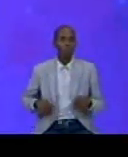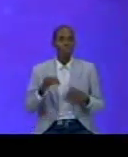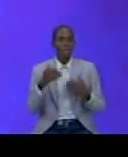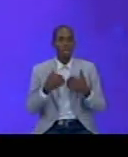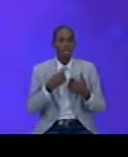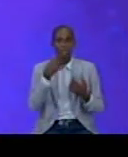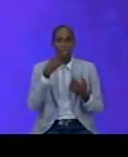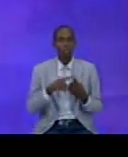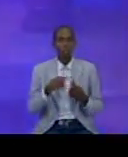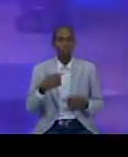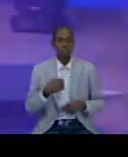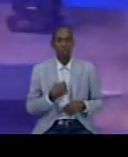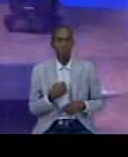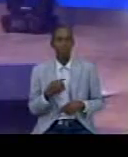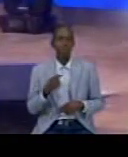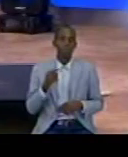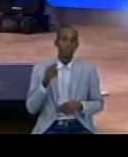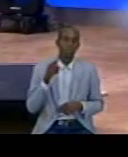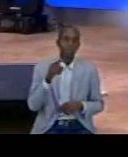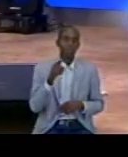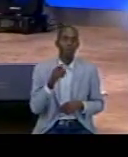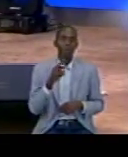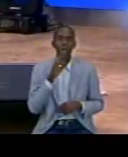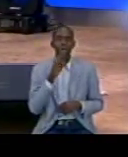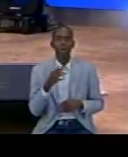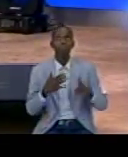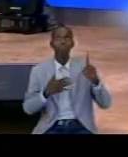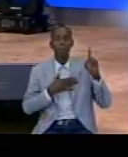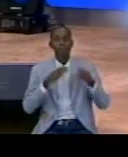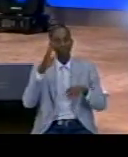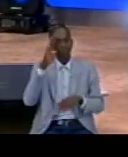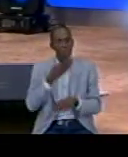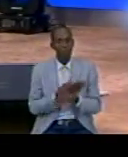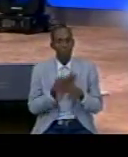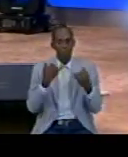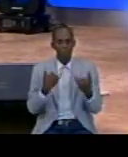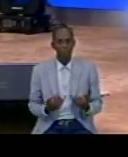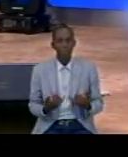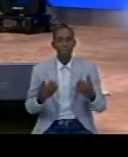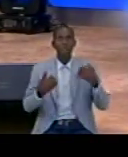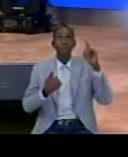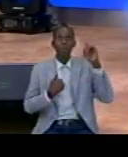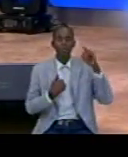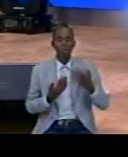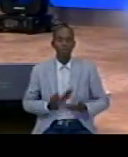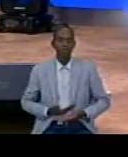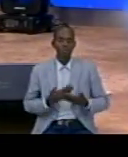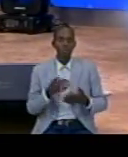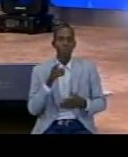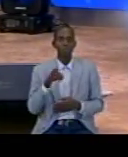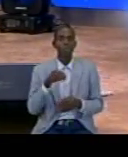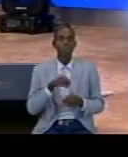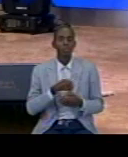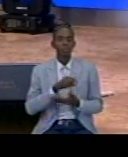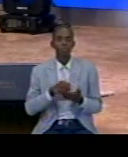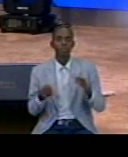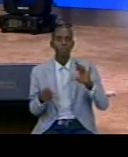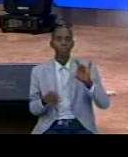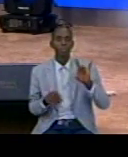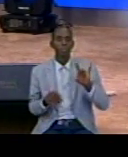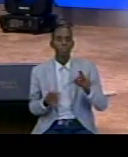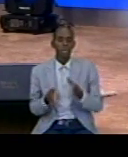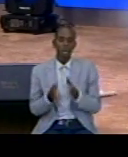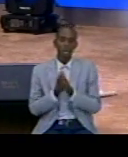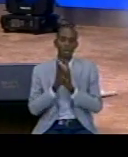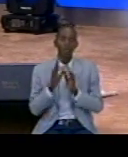thou art my son, this day have I begotten thee. And then in verse 8, it